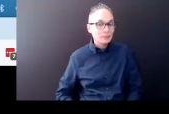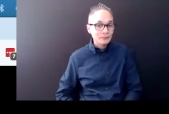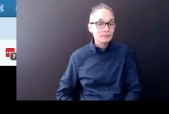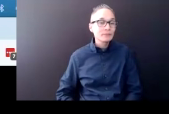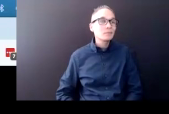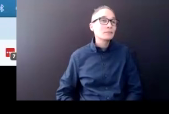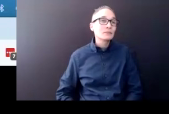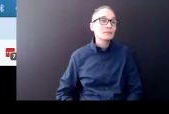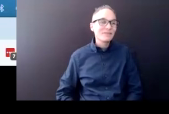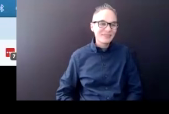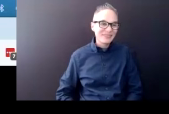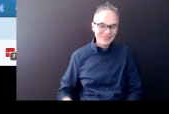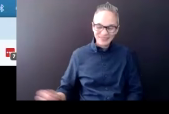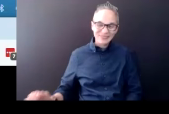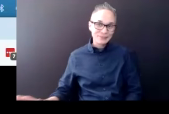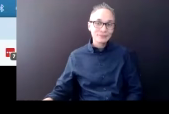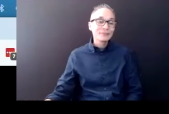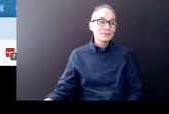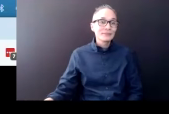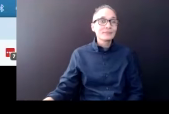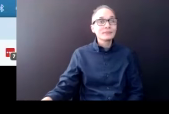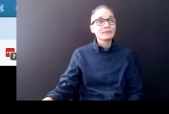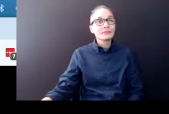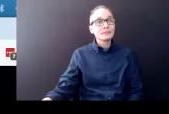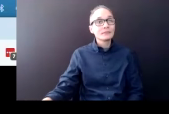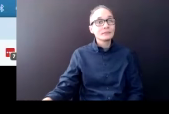Letting everybody gear up as I'm getting ready for the next one.